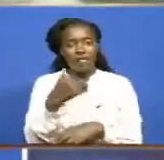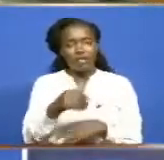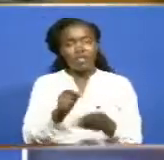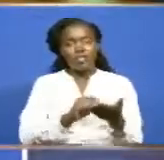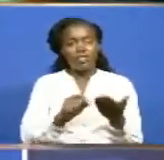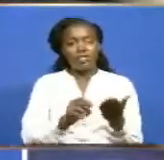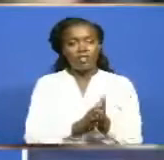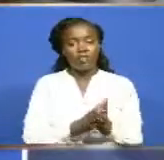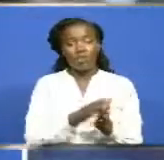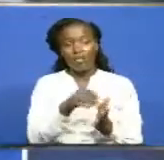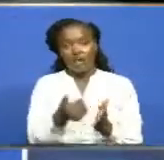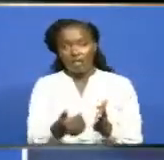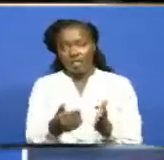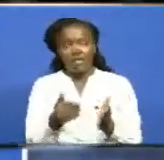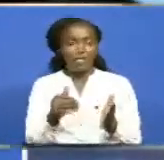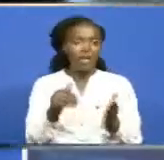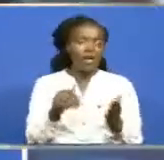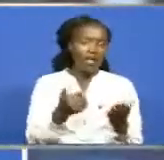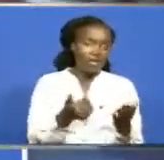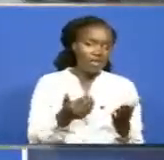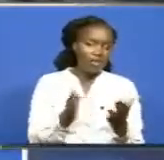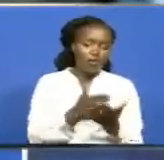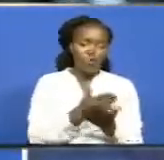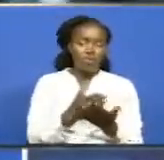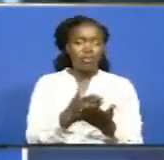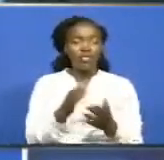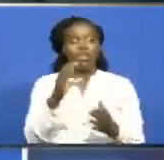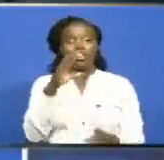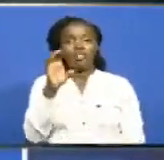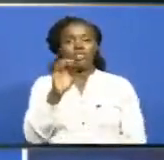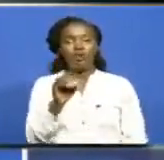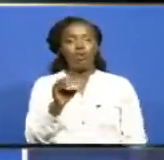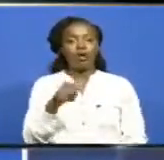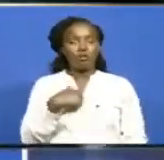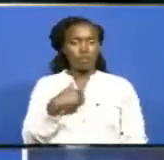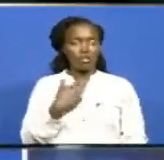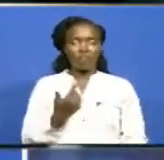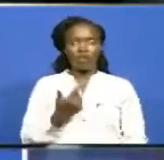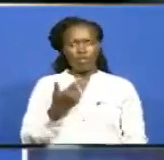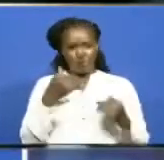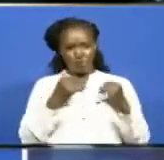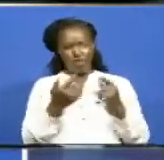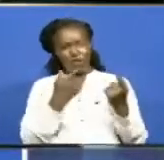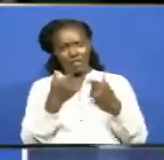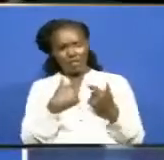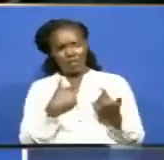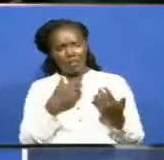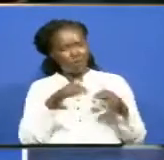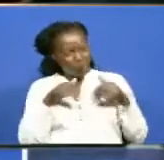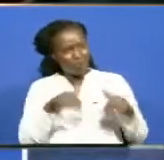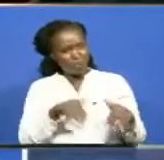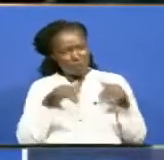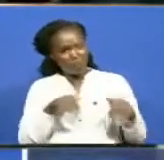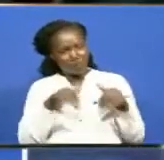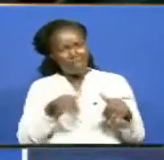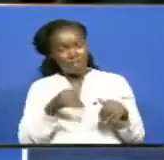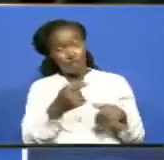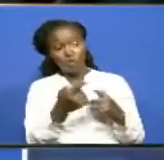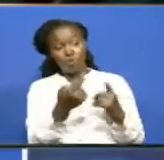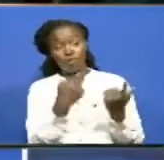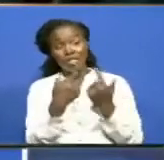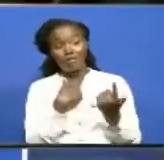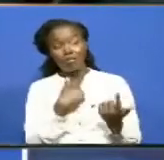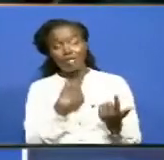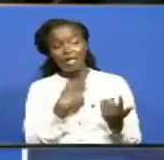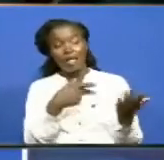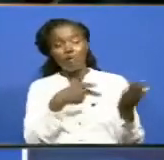other signatory, and somewhere between the CEO and myself. Wait a minute. Are you trying to tell me, wait. Are you trying to tell me that